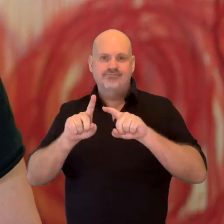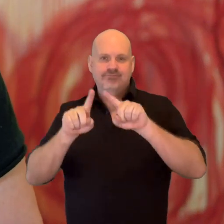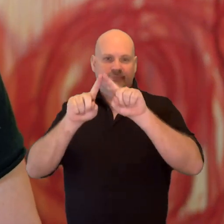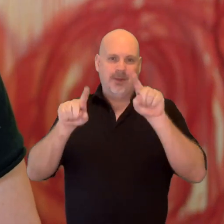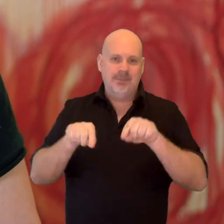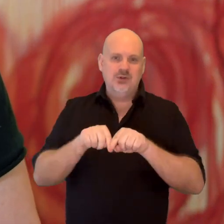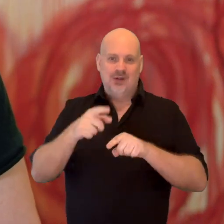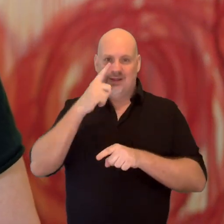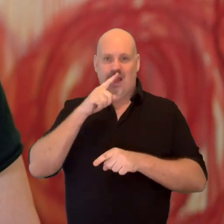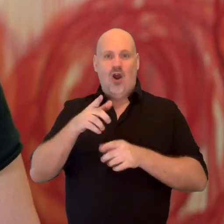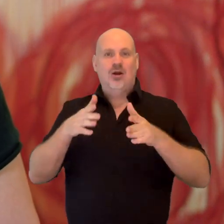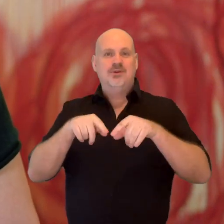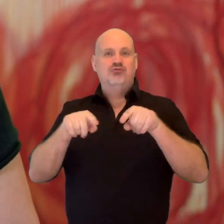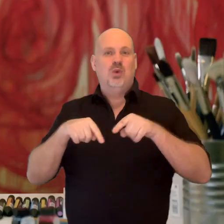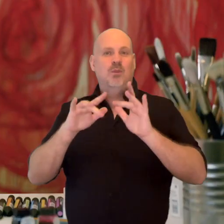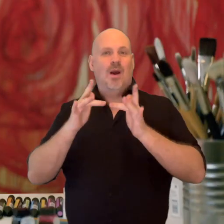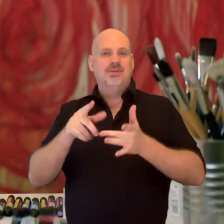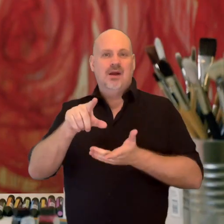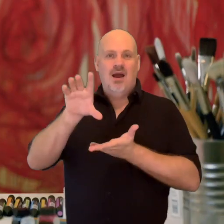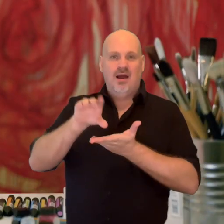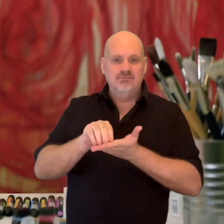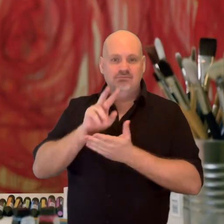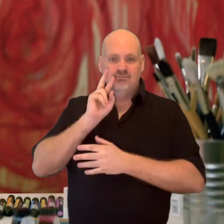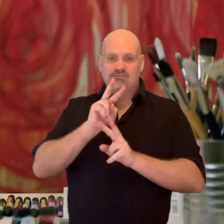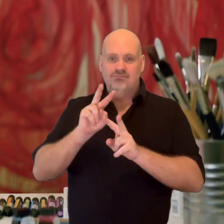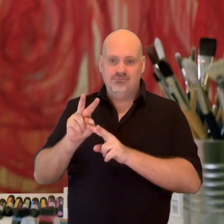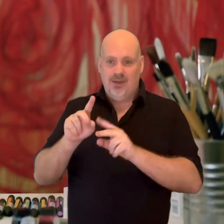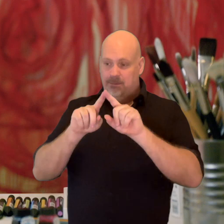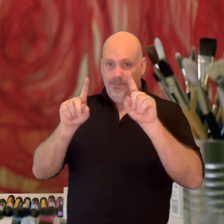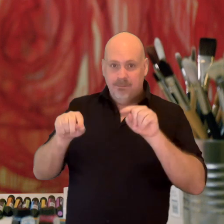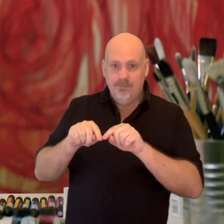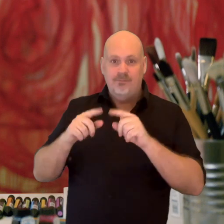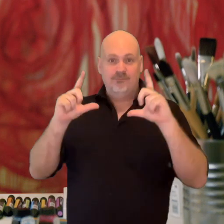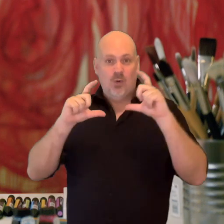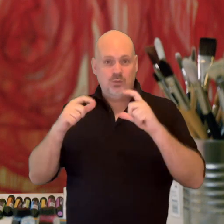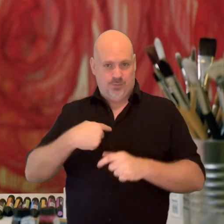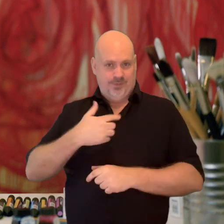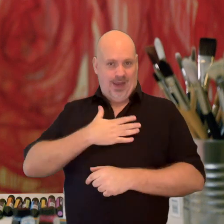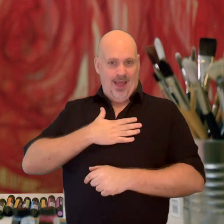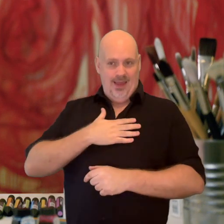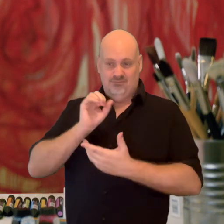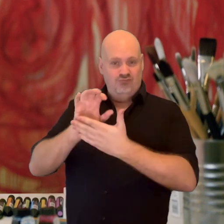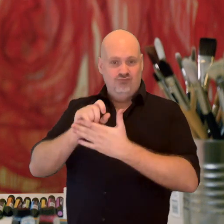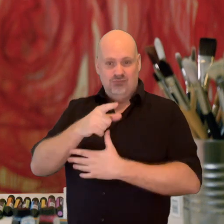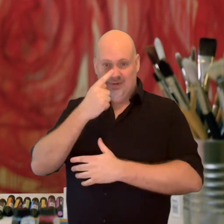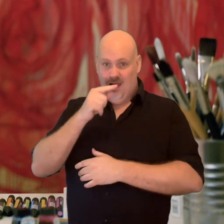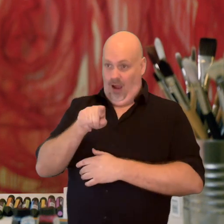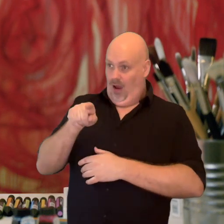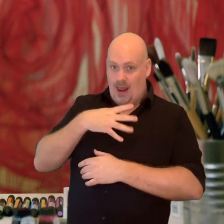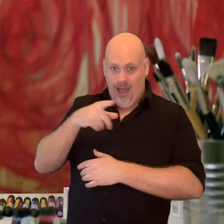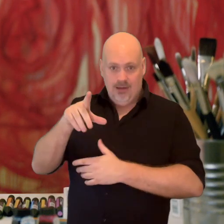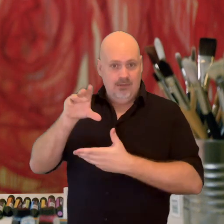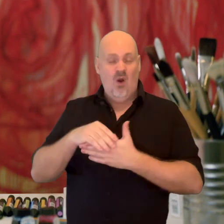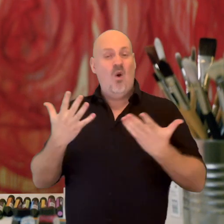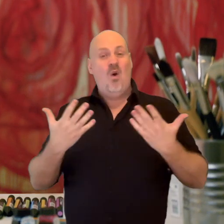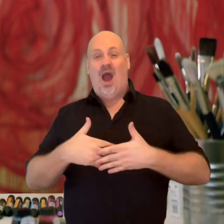and download from the Hospital Rooms website. So these are just photos or pictures that I liked, but you can use any